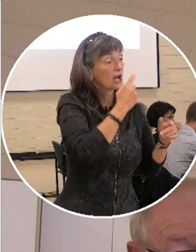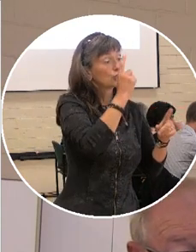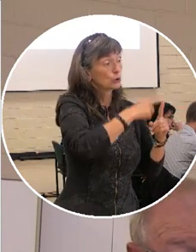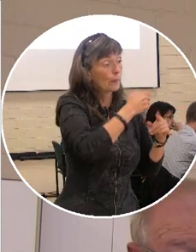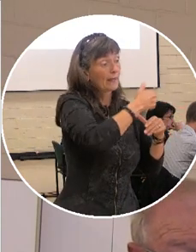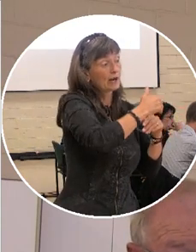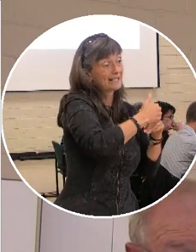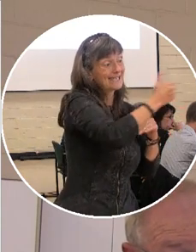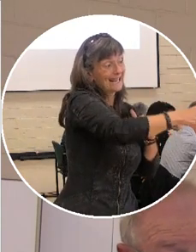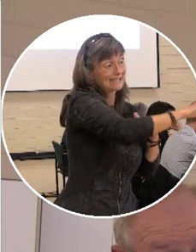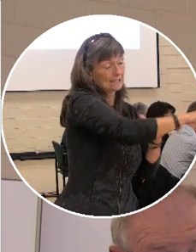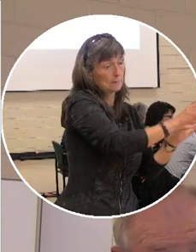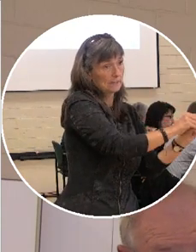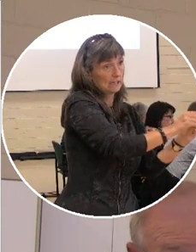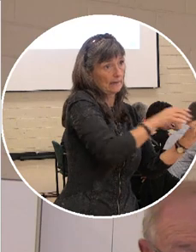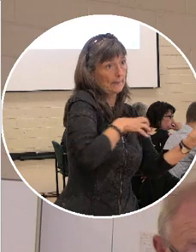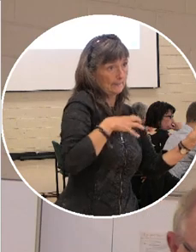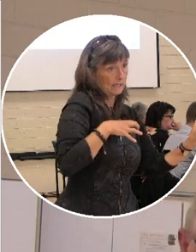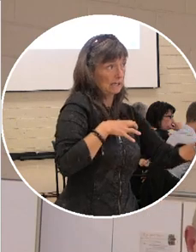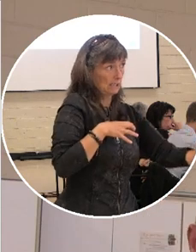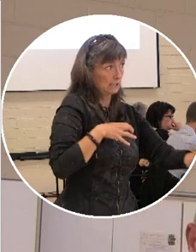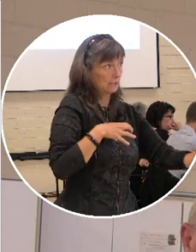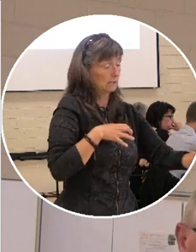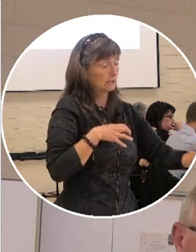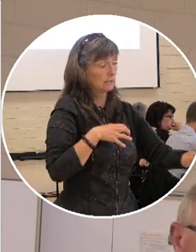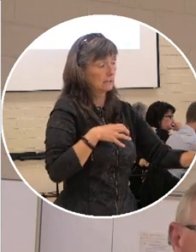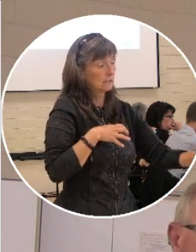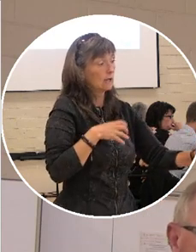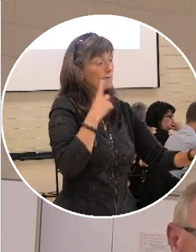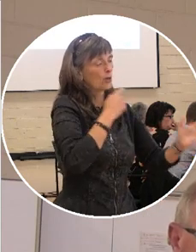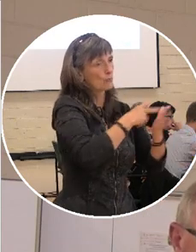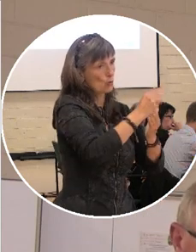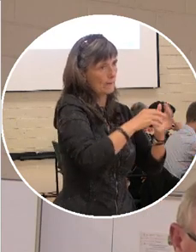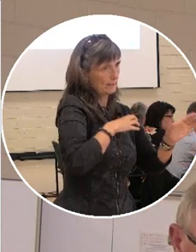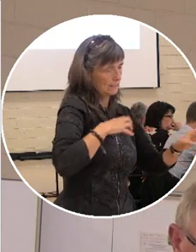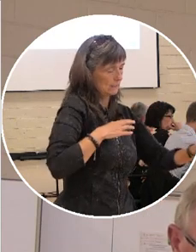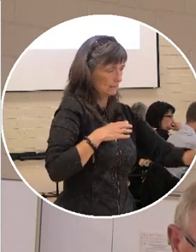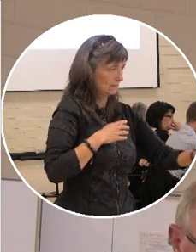scheduled meeting of the Programs Committee.